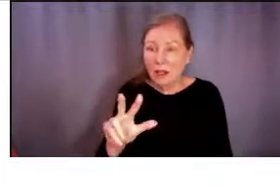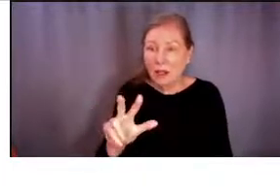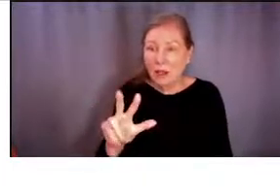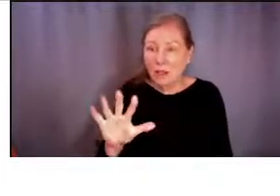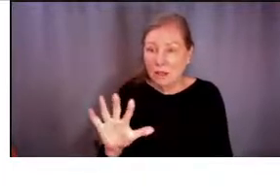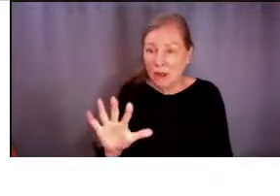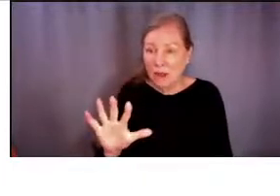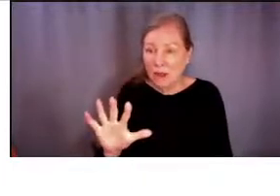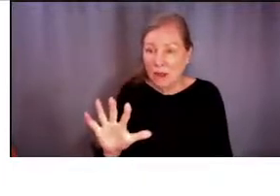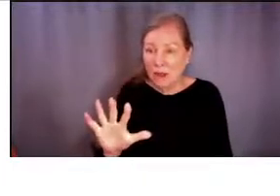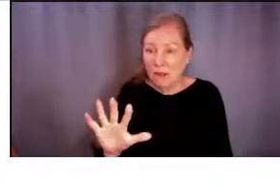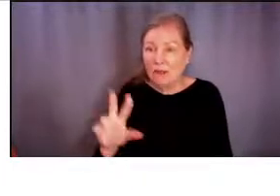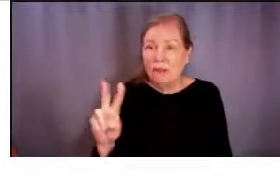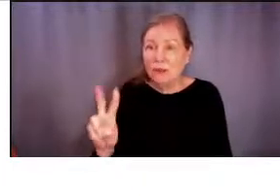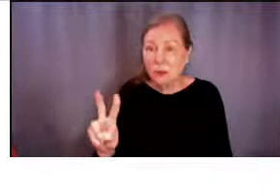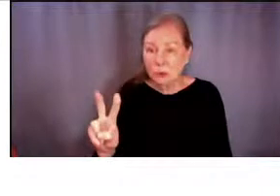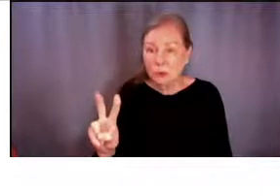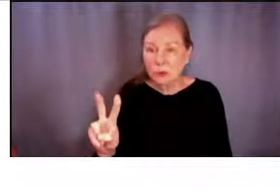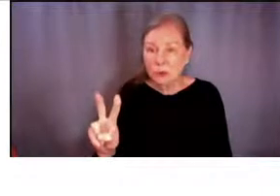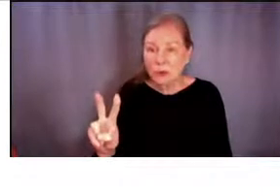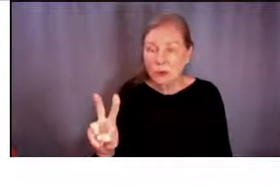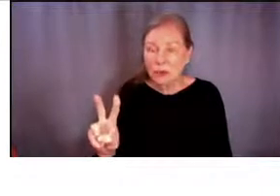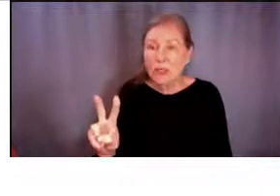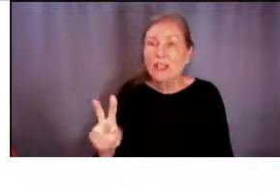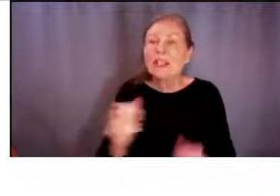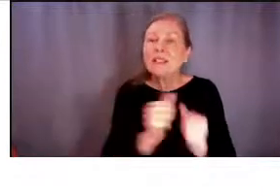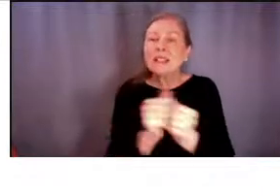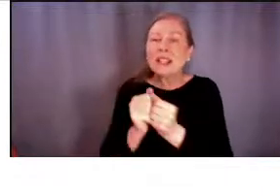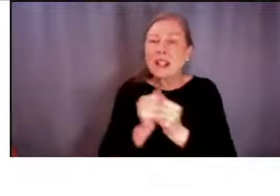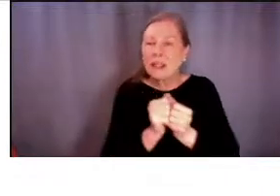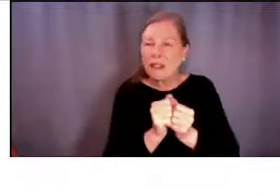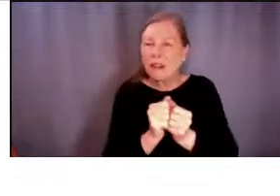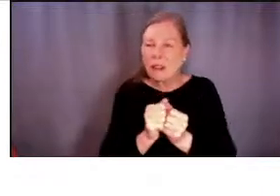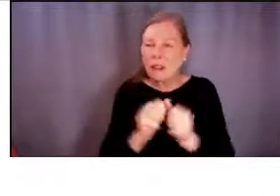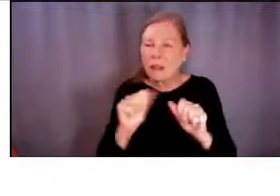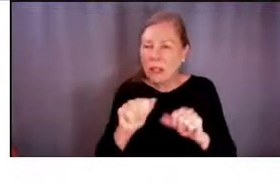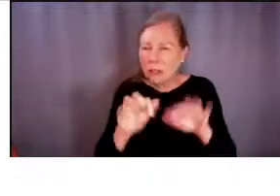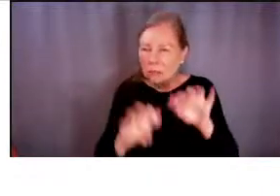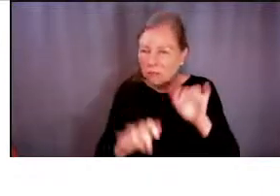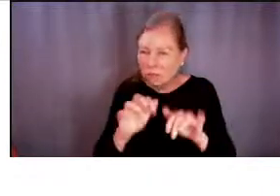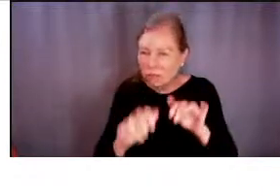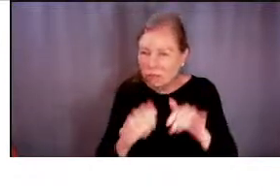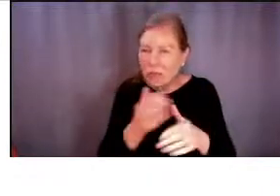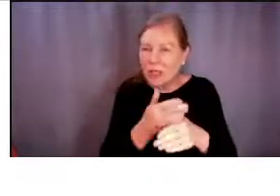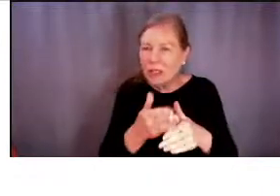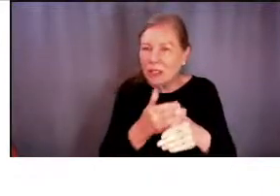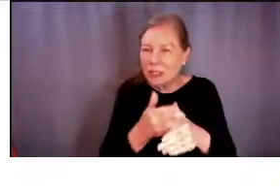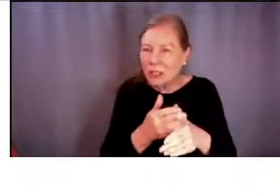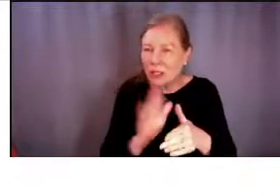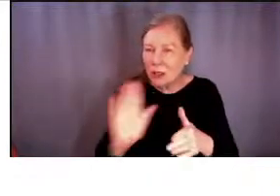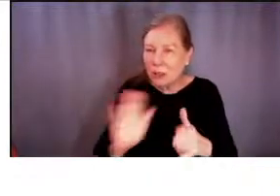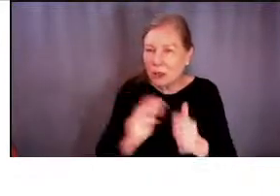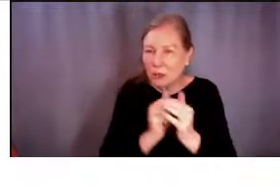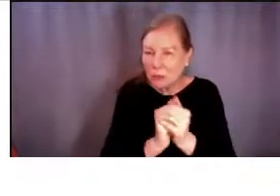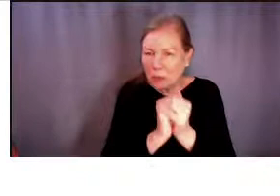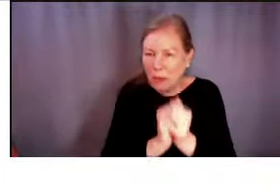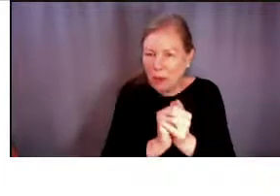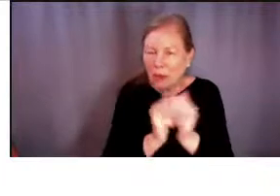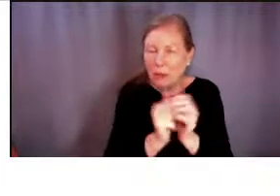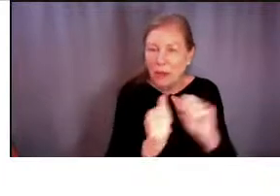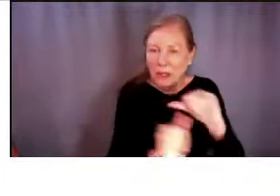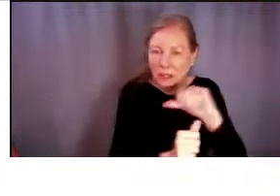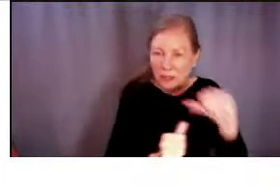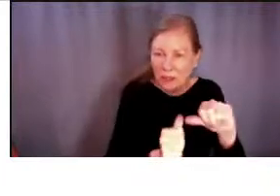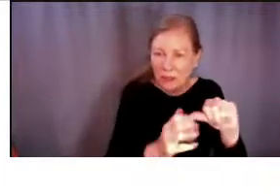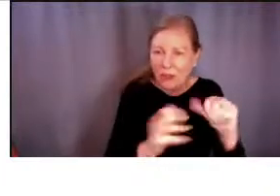22 39 35 2, and together we can share our prayers with God and one another. Let us pray